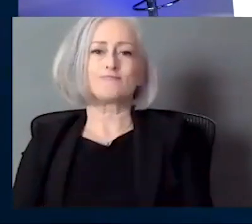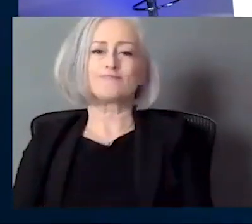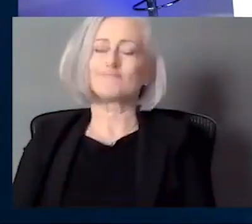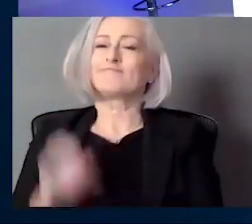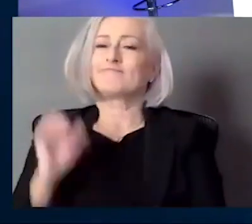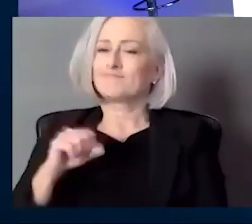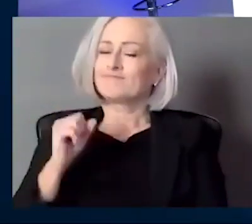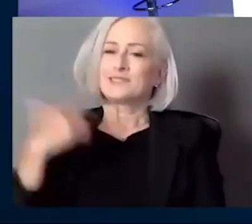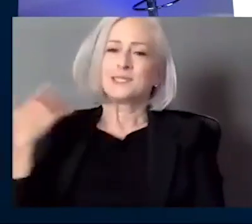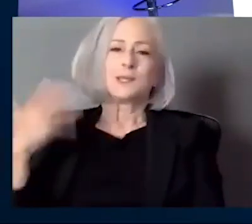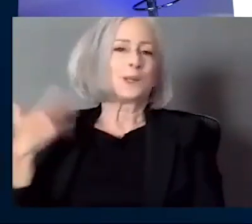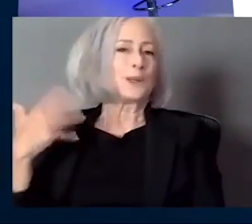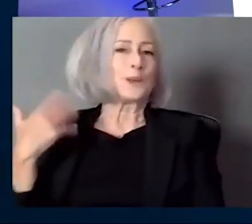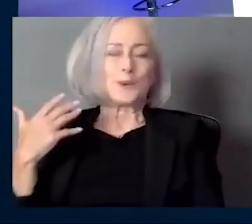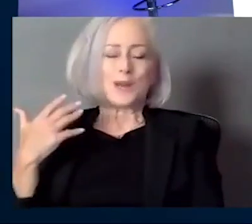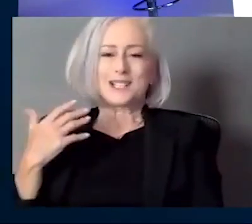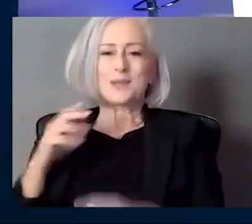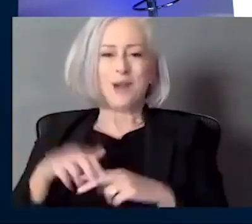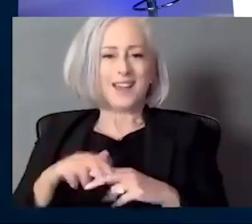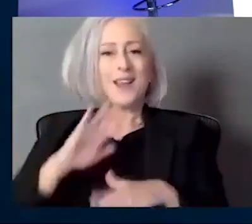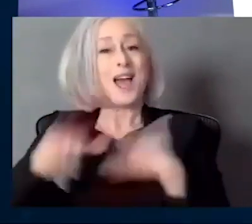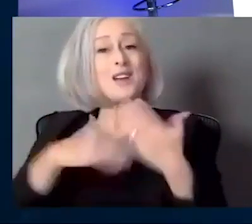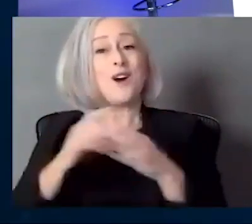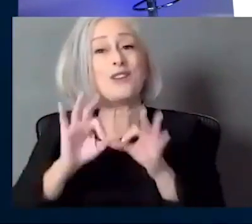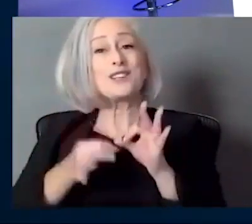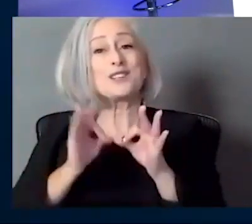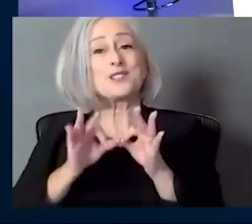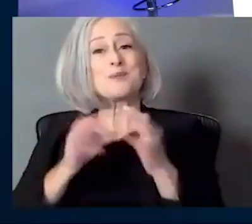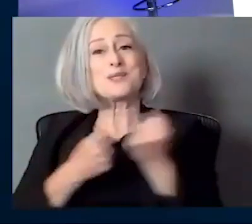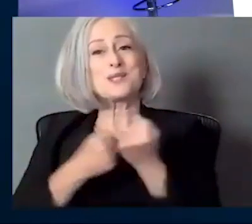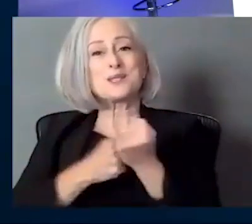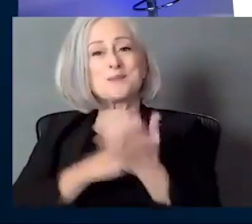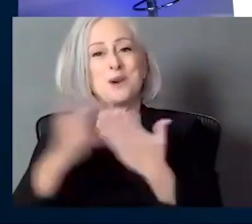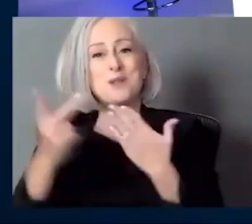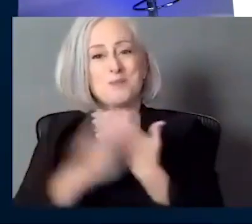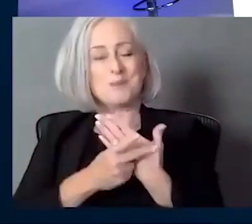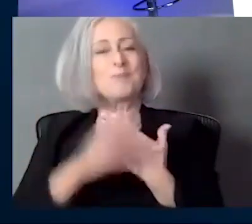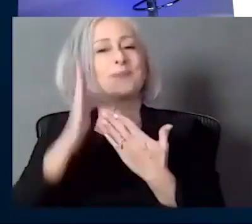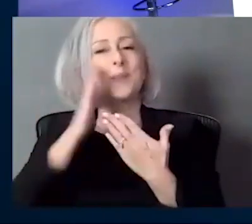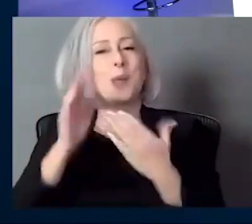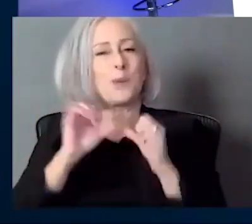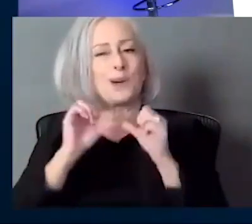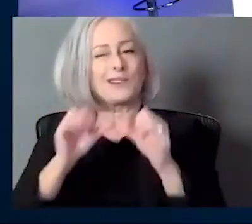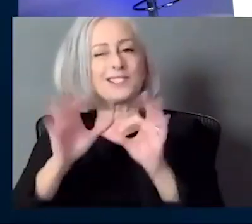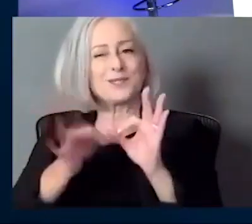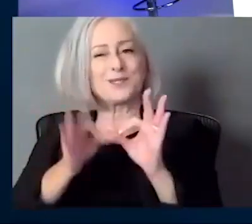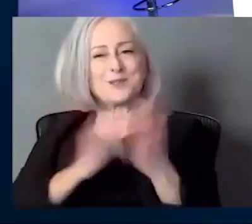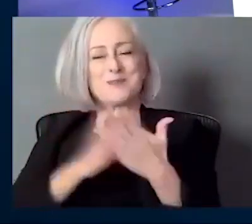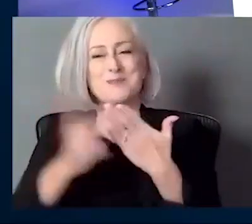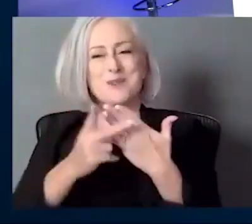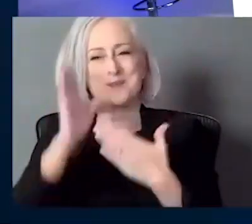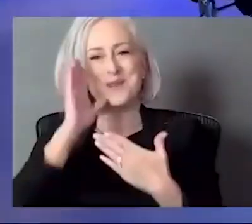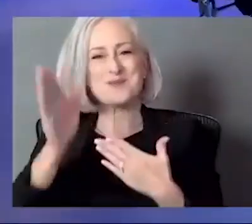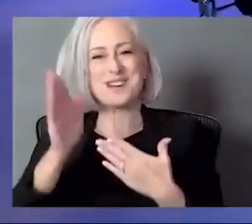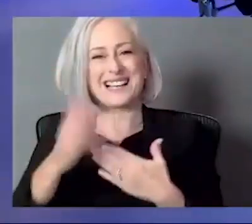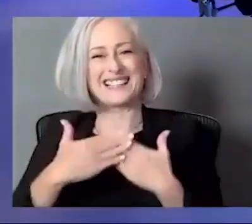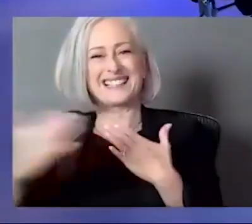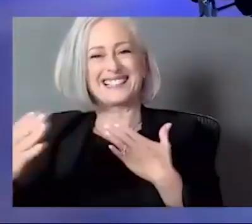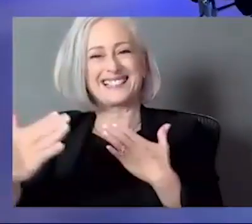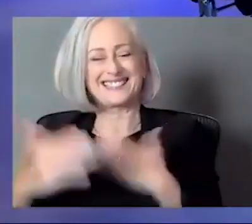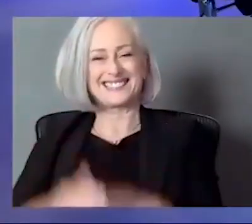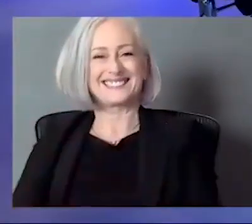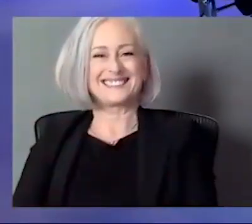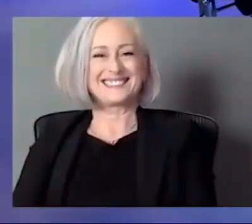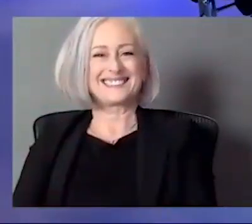all of our interpreters out there have done such a Yeah. good job. We And they're should going to say stay that. too. They're not going anywhere. So here's my final thought as we